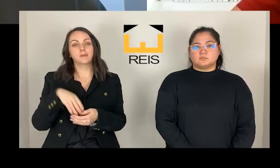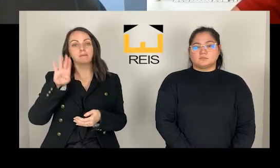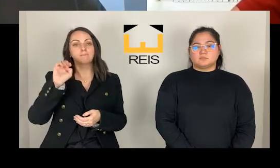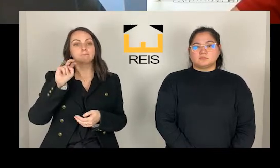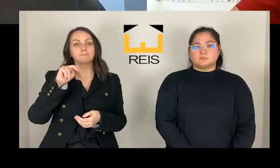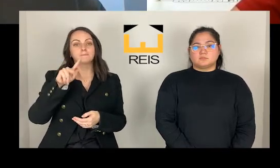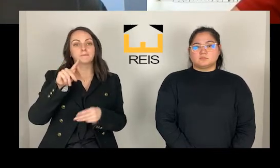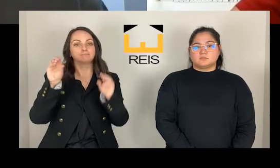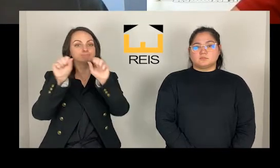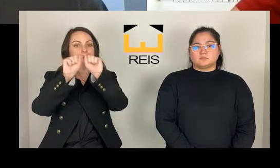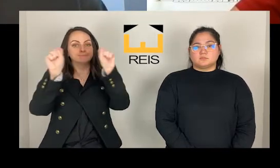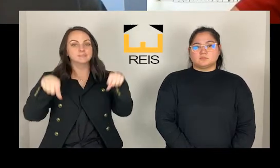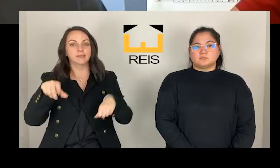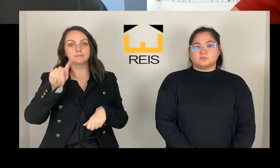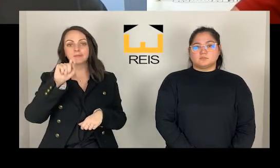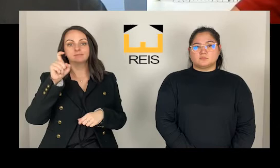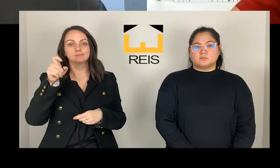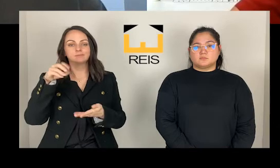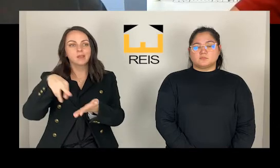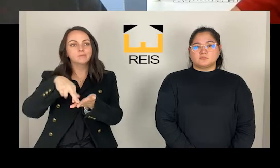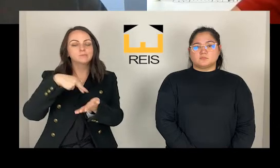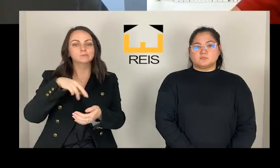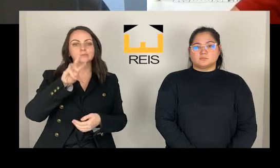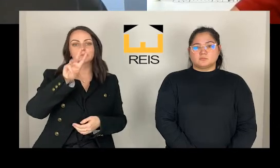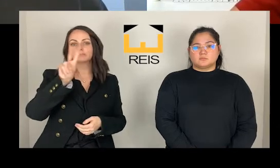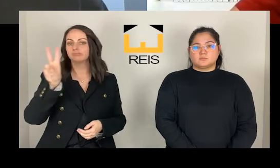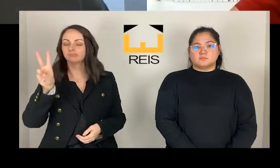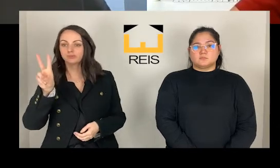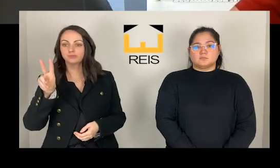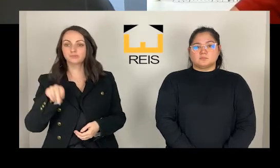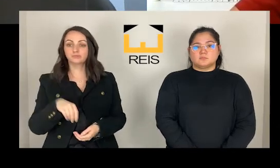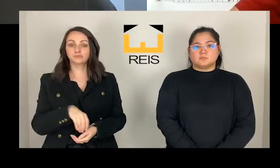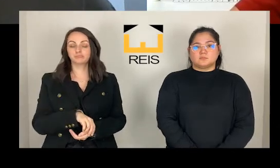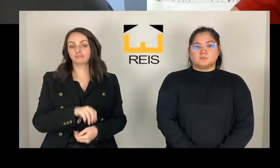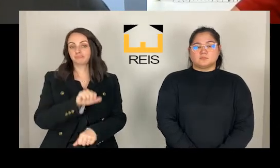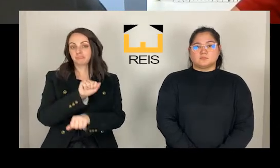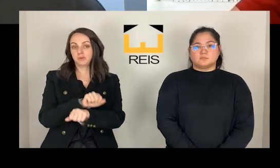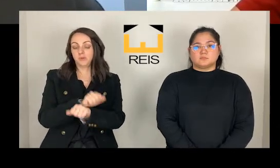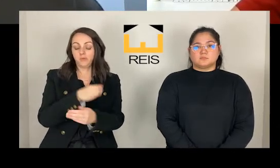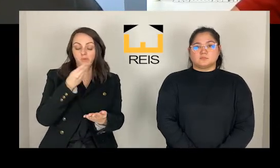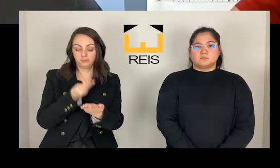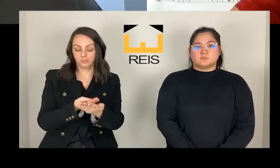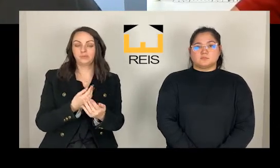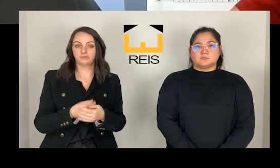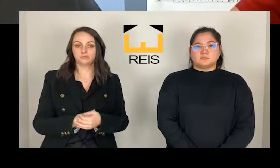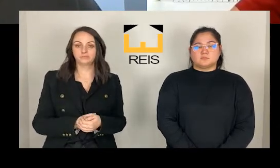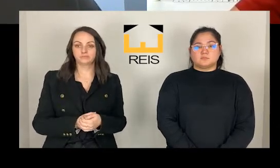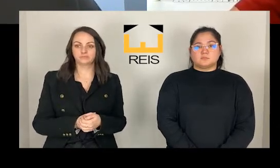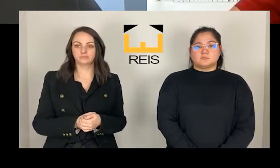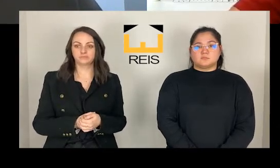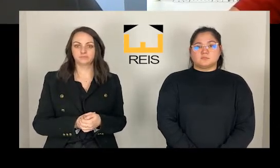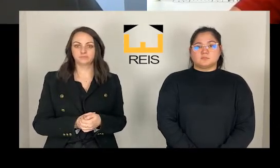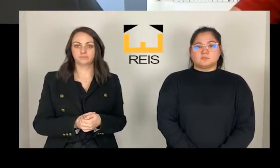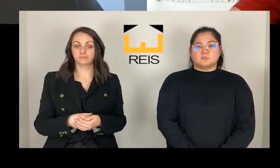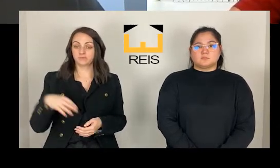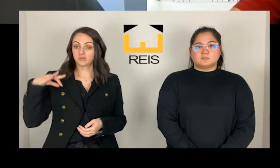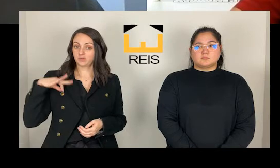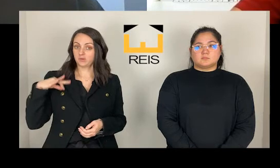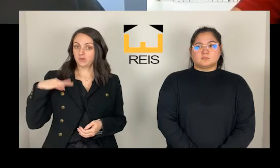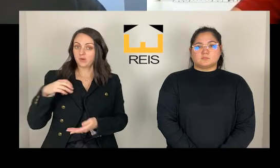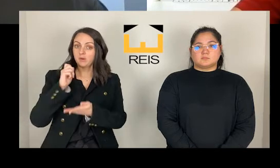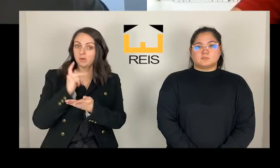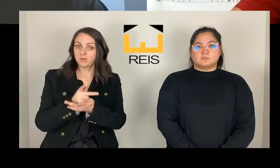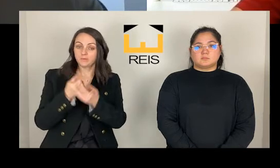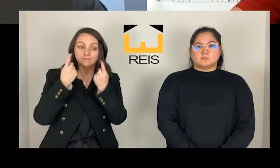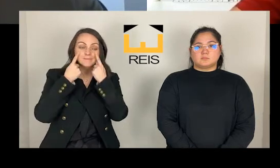tax returns, W-2s, and we would need to complete a job verification. Once credit approval is achieved, there's an email that will